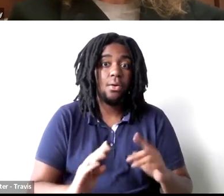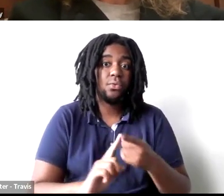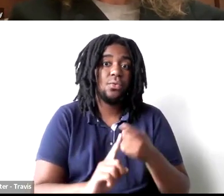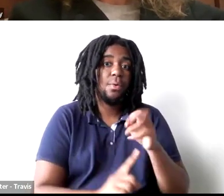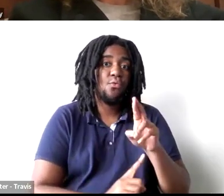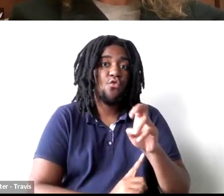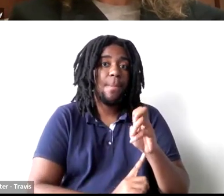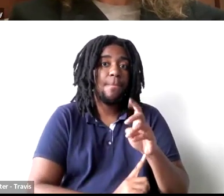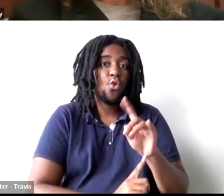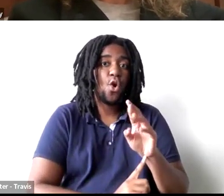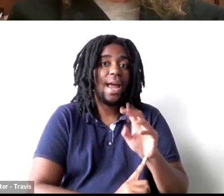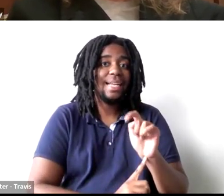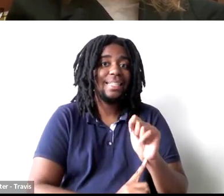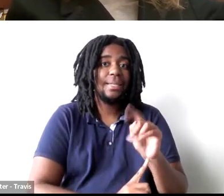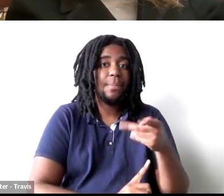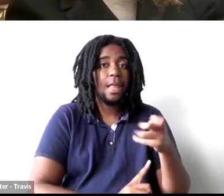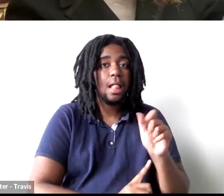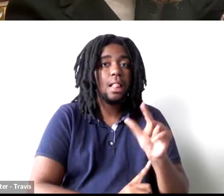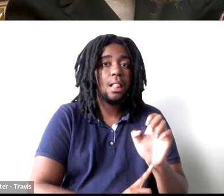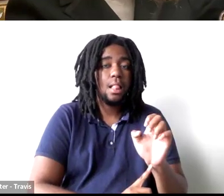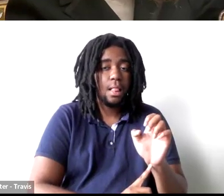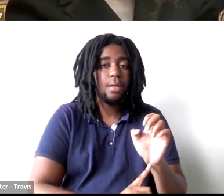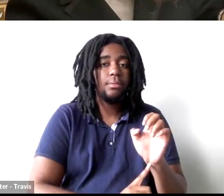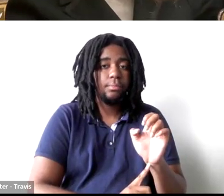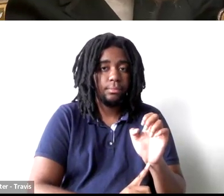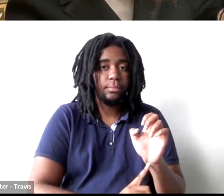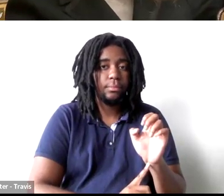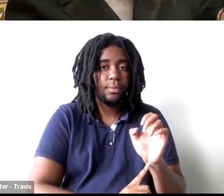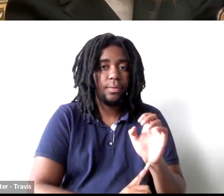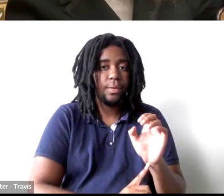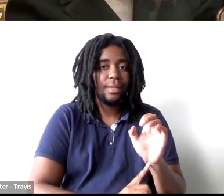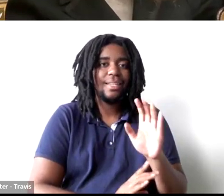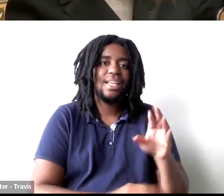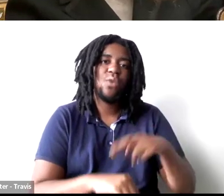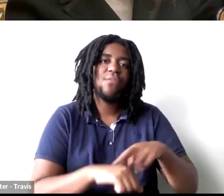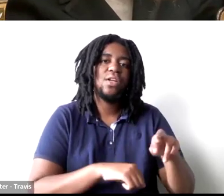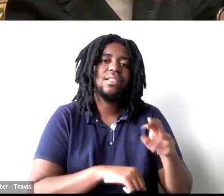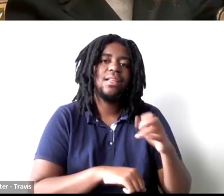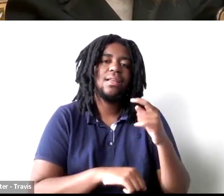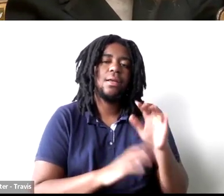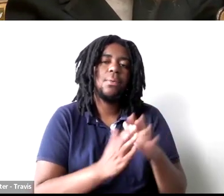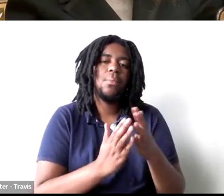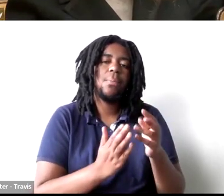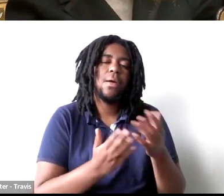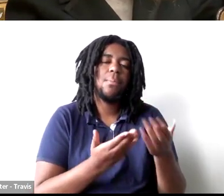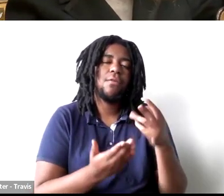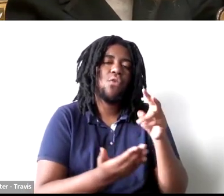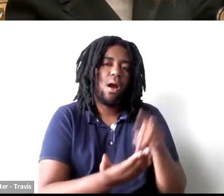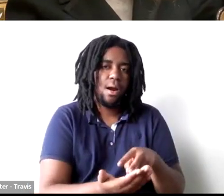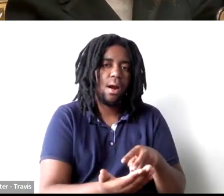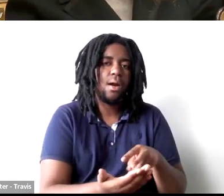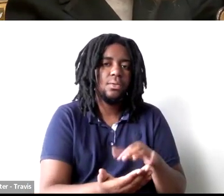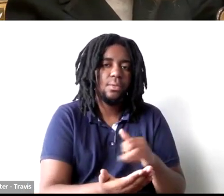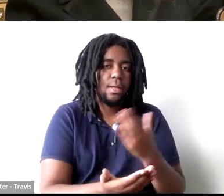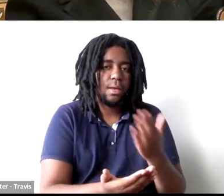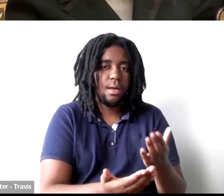I think that was probably his reference that I think I may have read. So there probably was that.